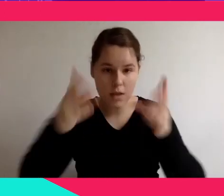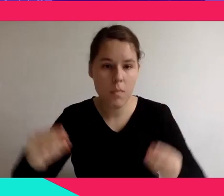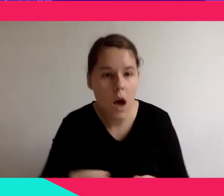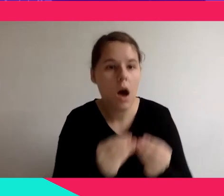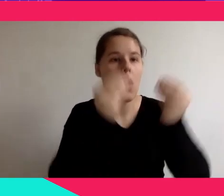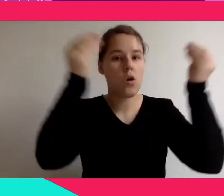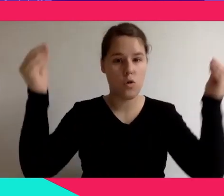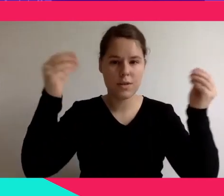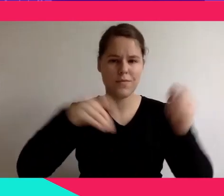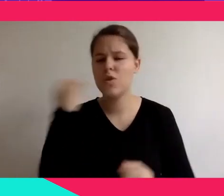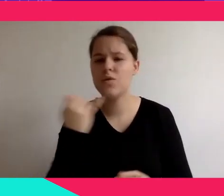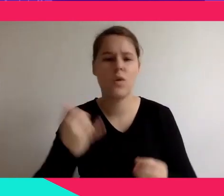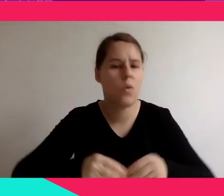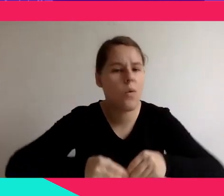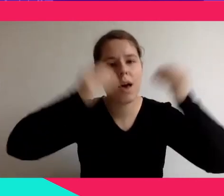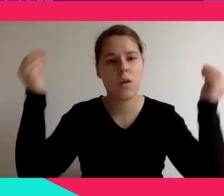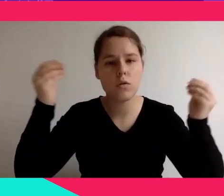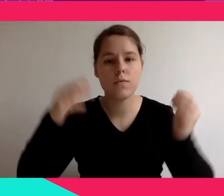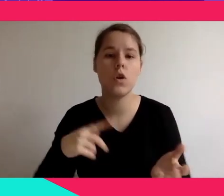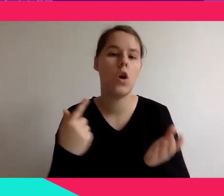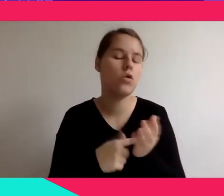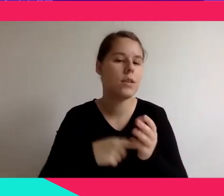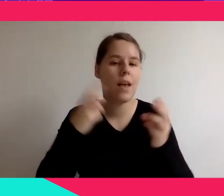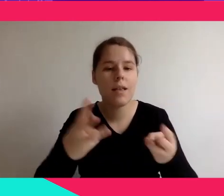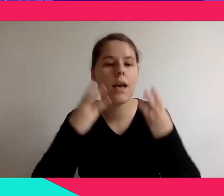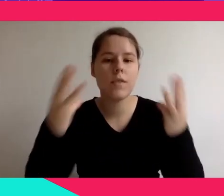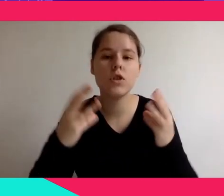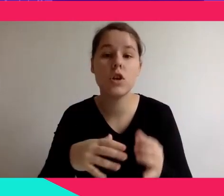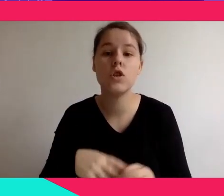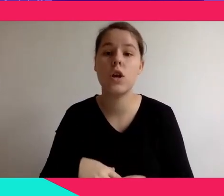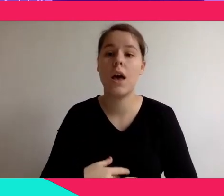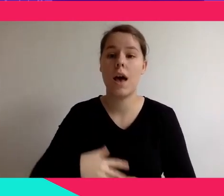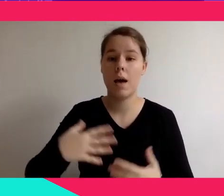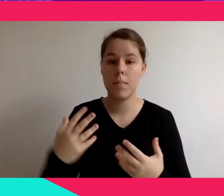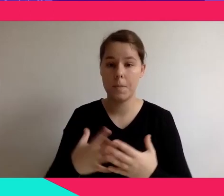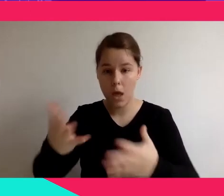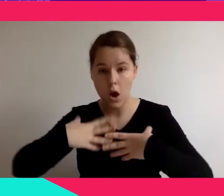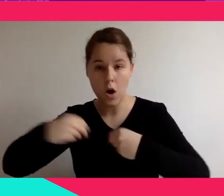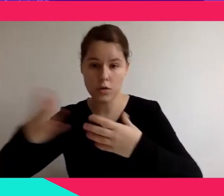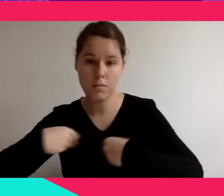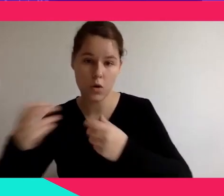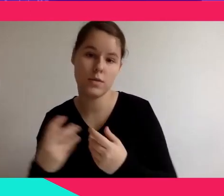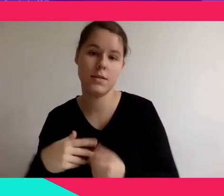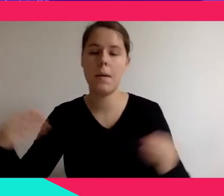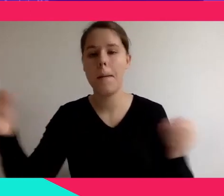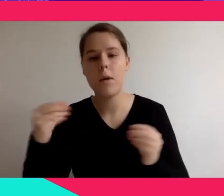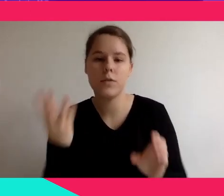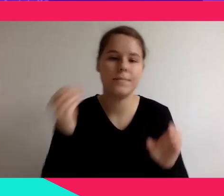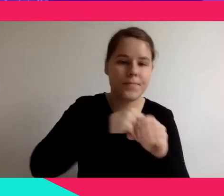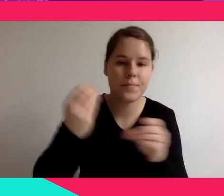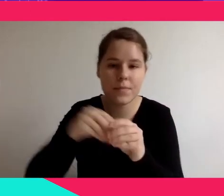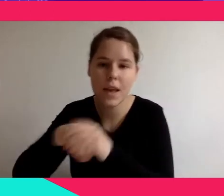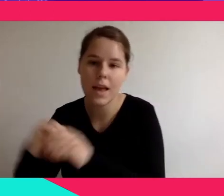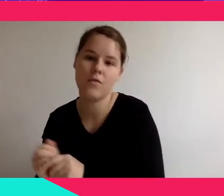the key to engage far more and more different people than we reach today. So because we